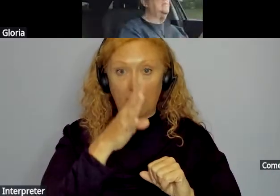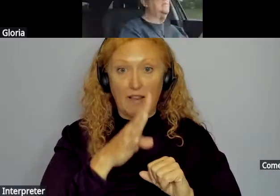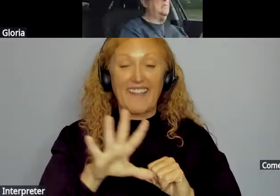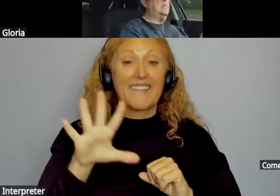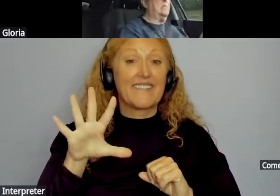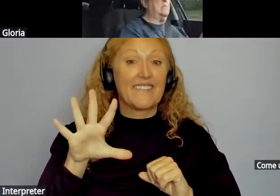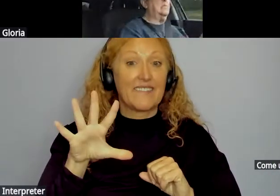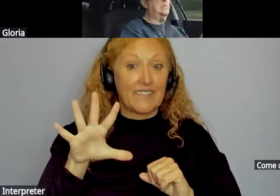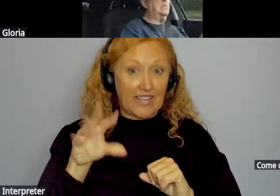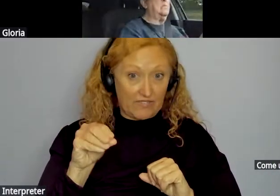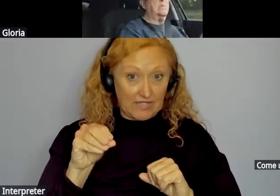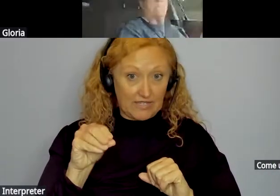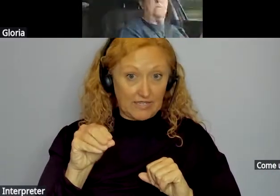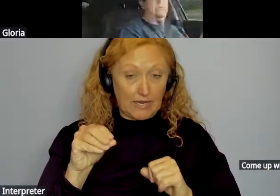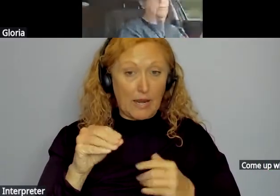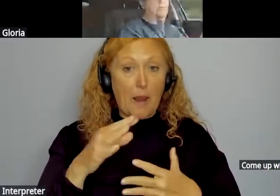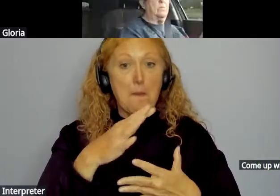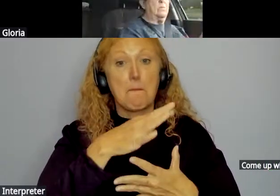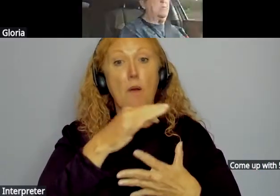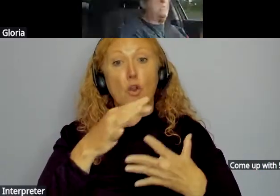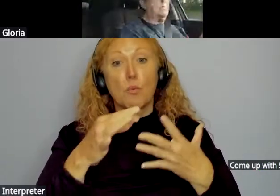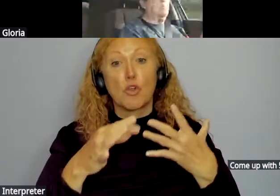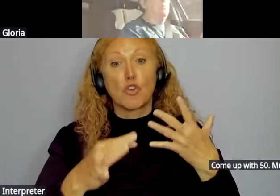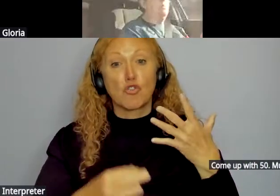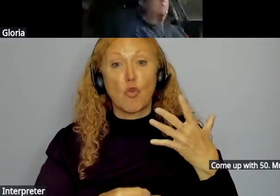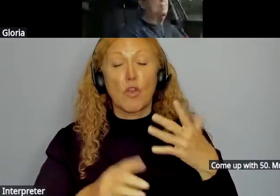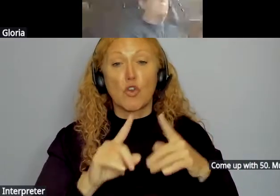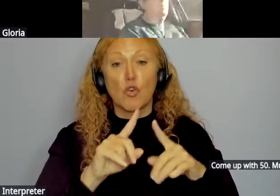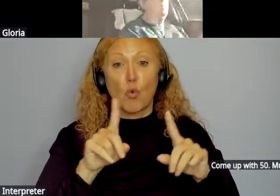50 multiple choice questions